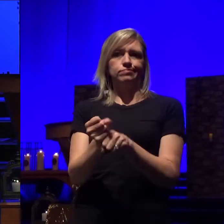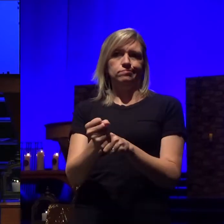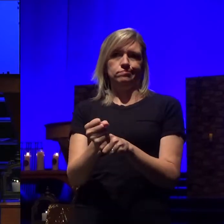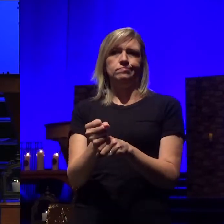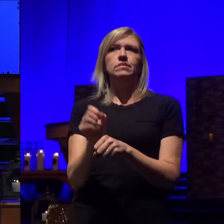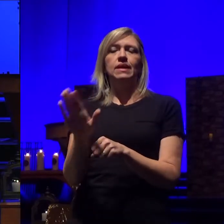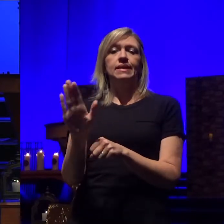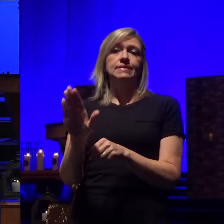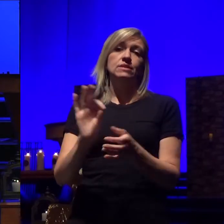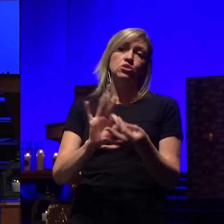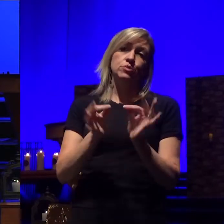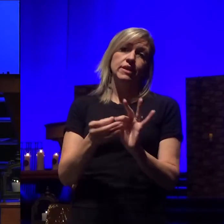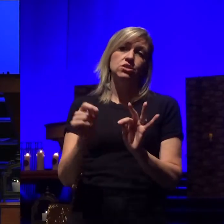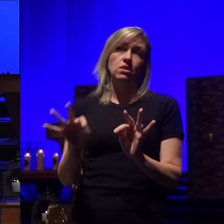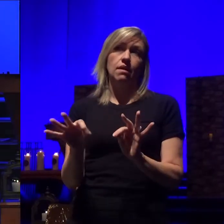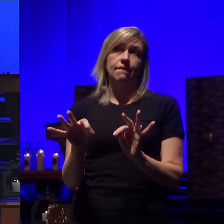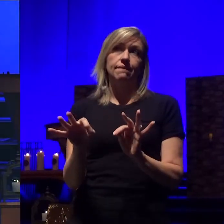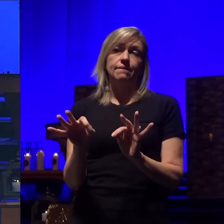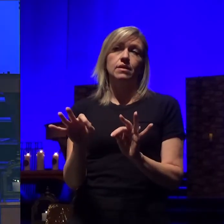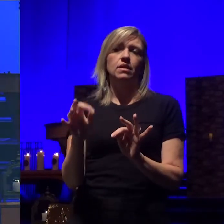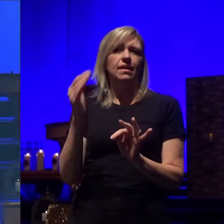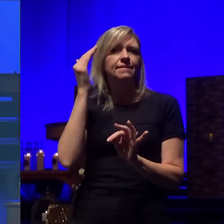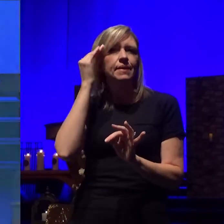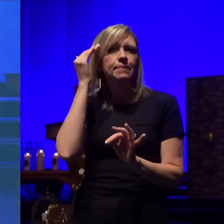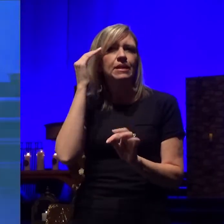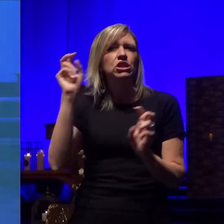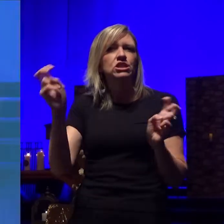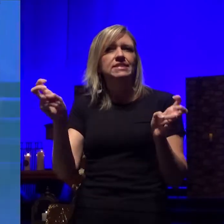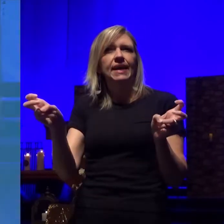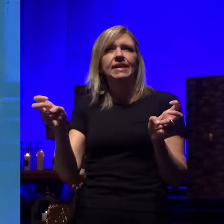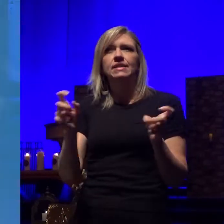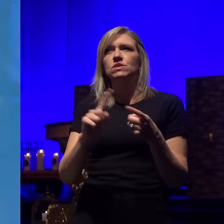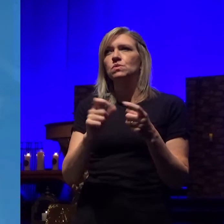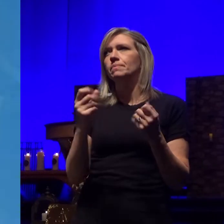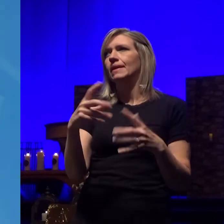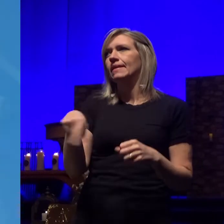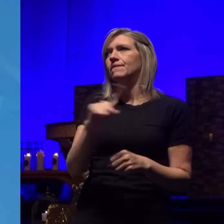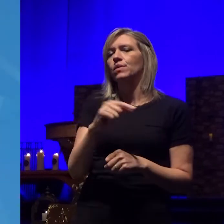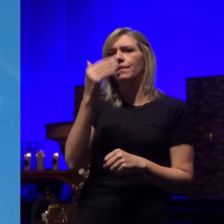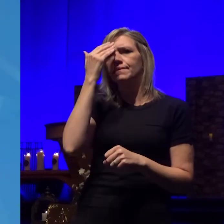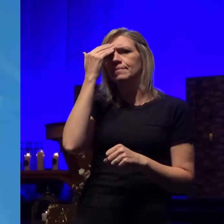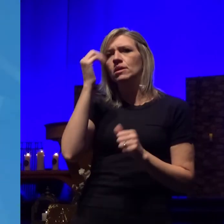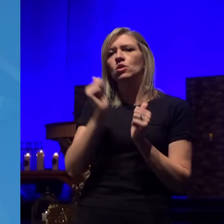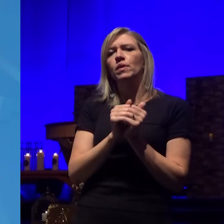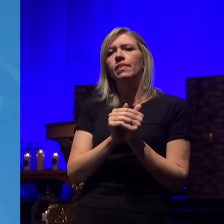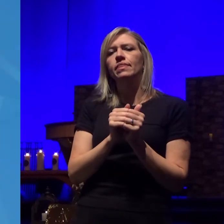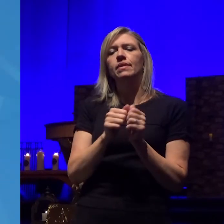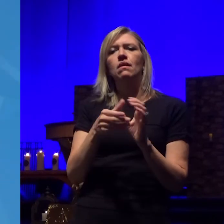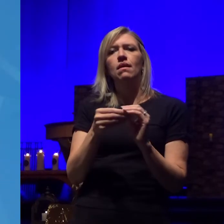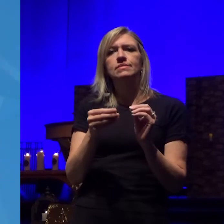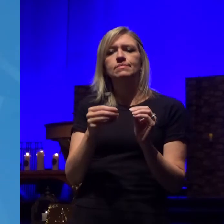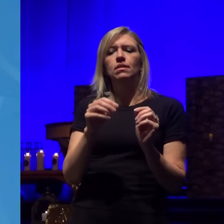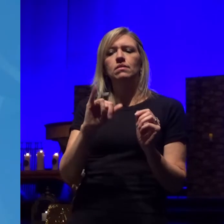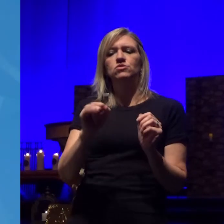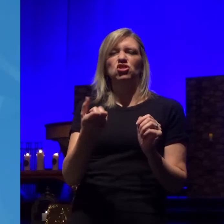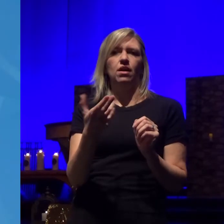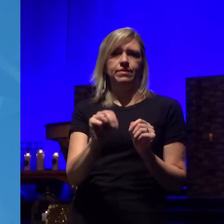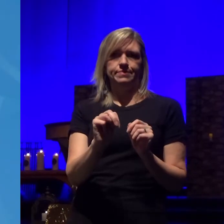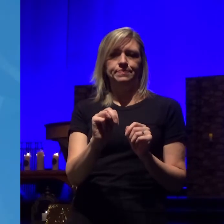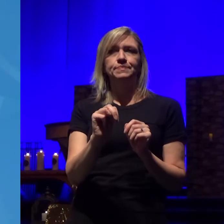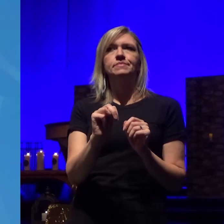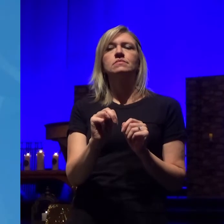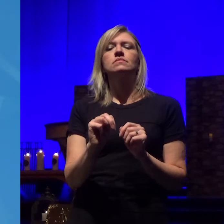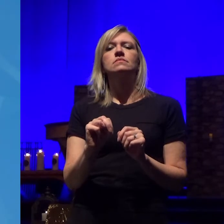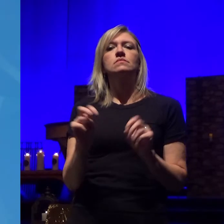in Brief. And so this is his interpretation of what will be a familiar saying to many of you who are familiar with the Gospel of John. He